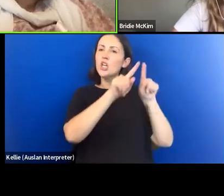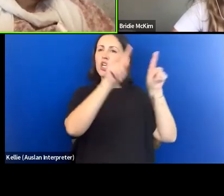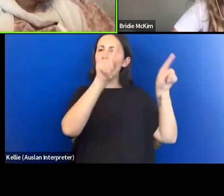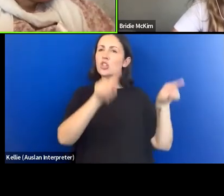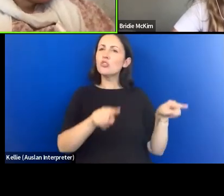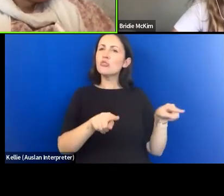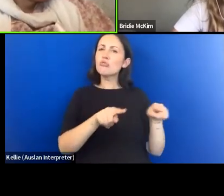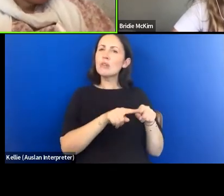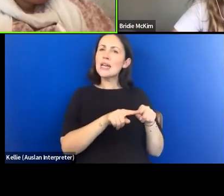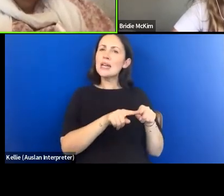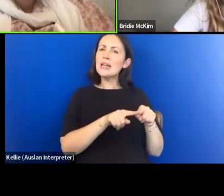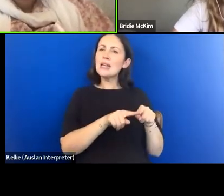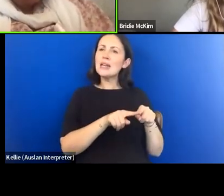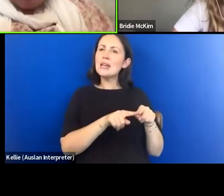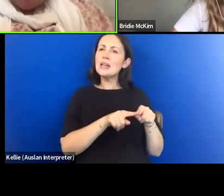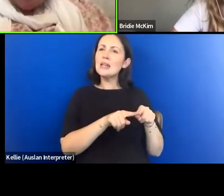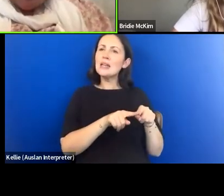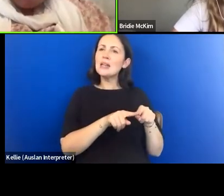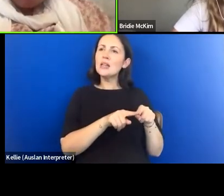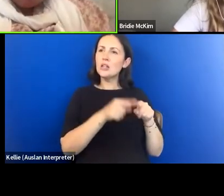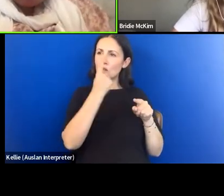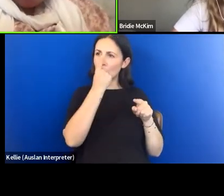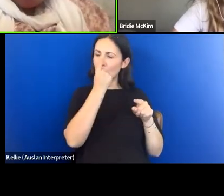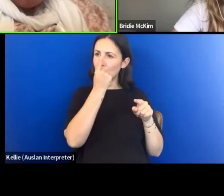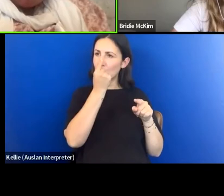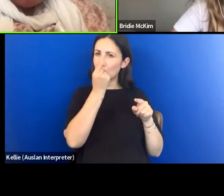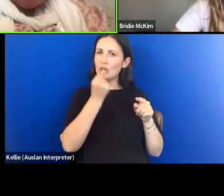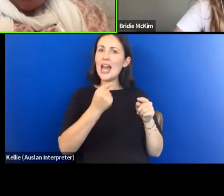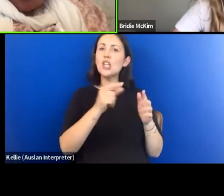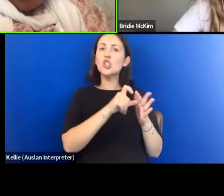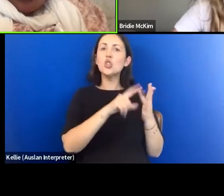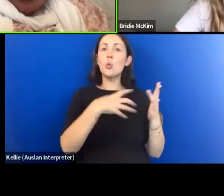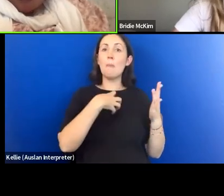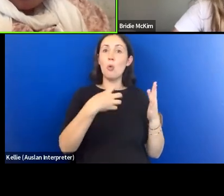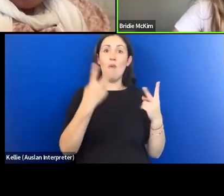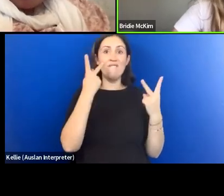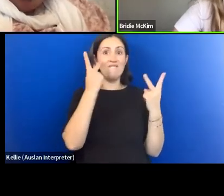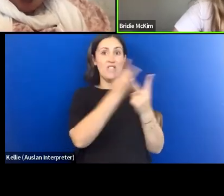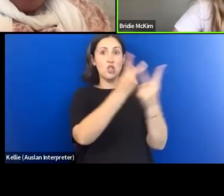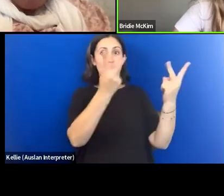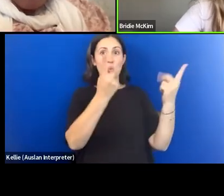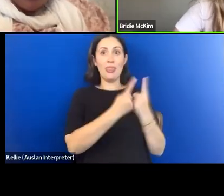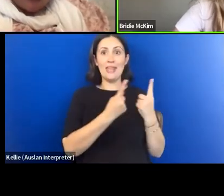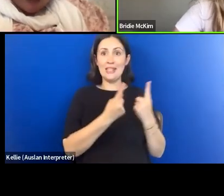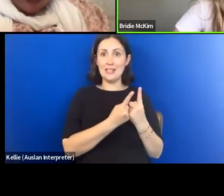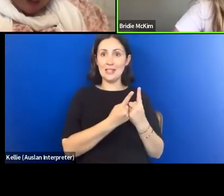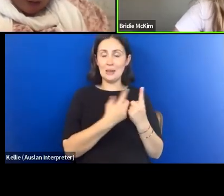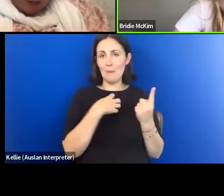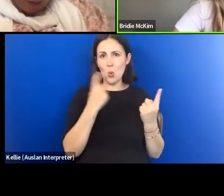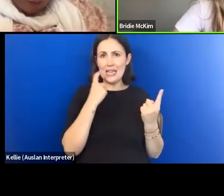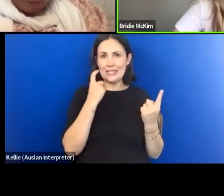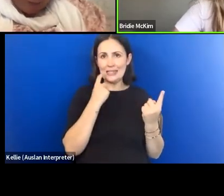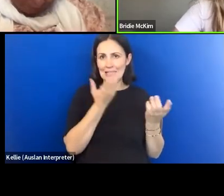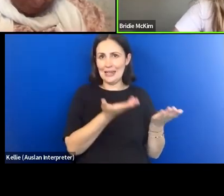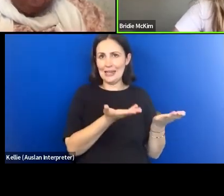you can convey more things visually on screen, mm-hmm. whereas I